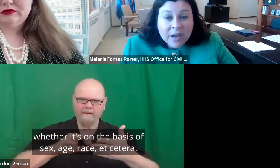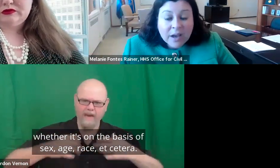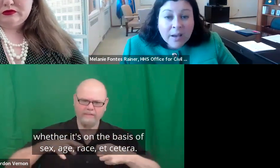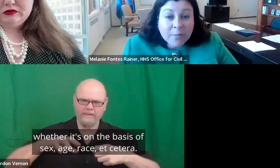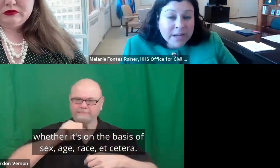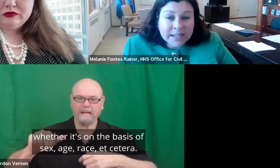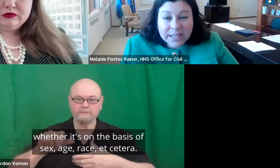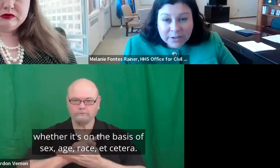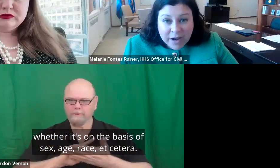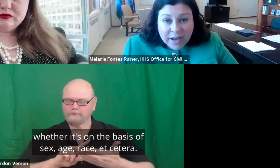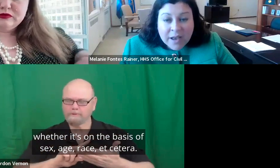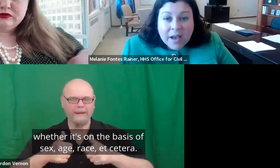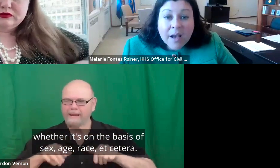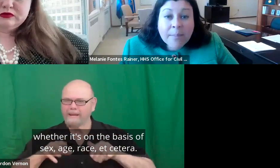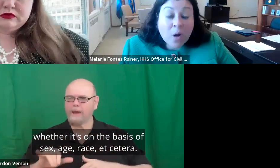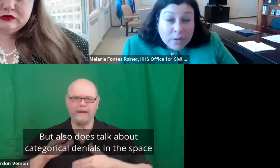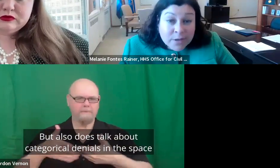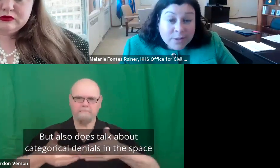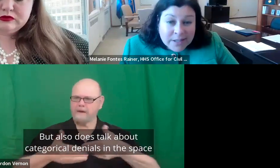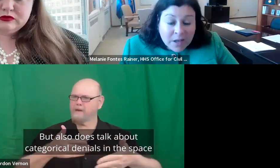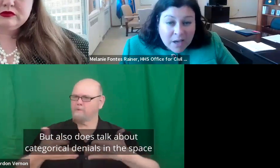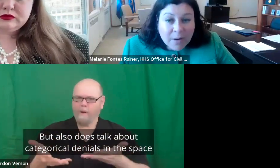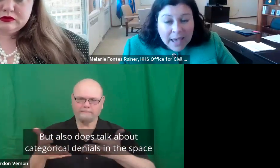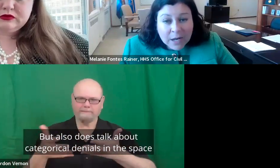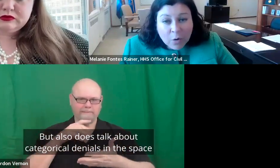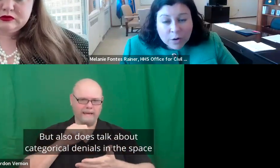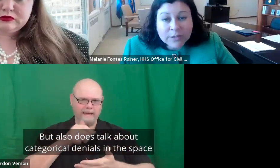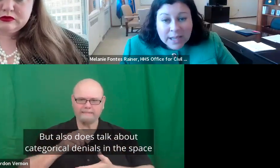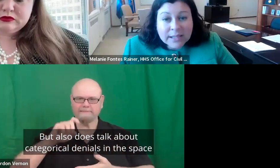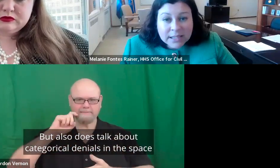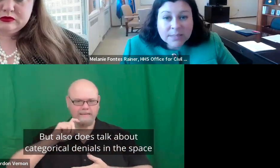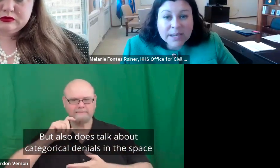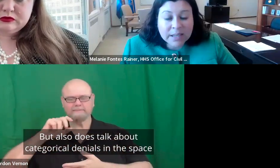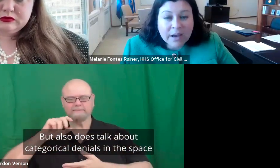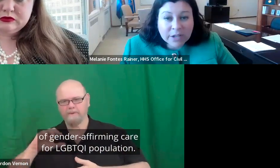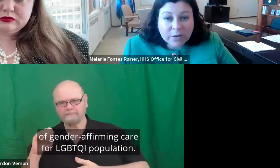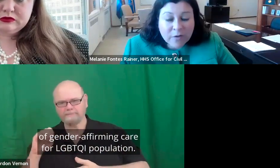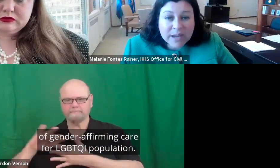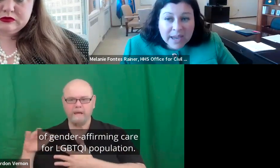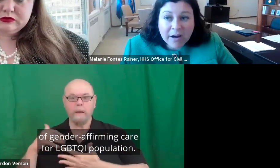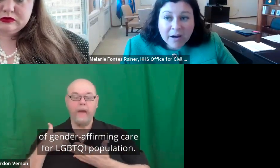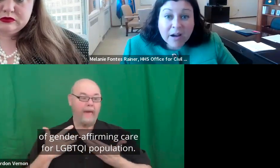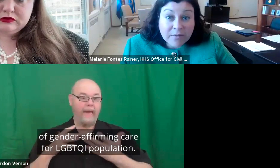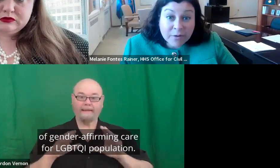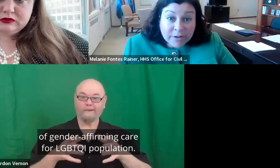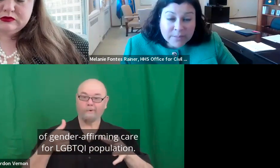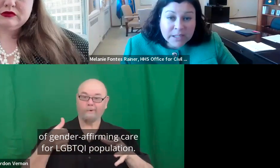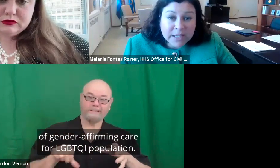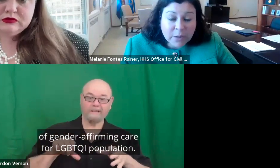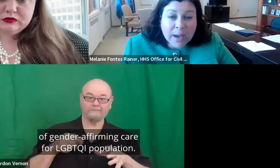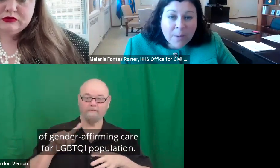age, race, etc. But also does talk about categorical denials in the space of gender affirming care